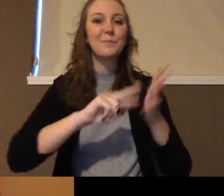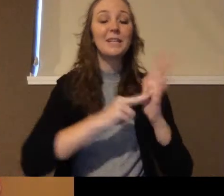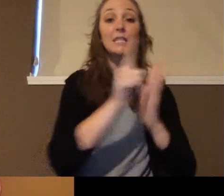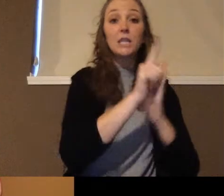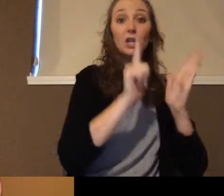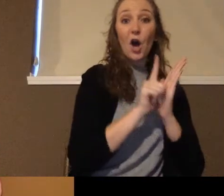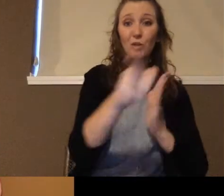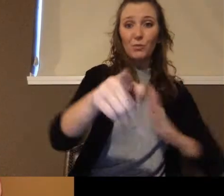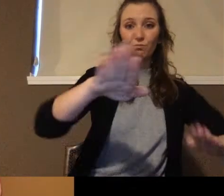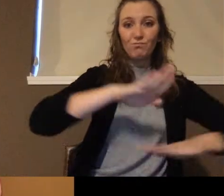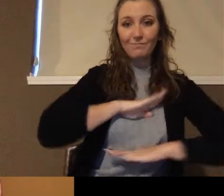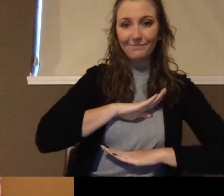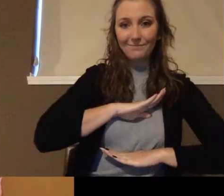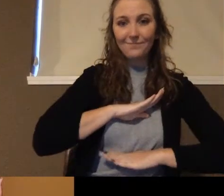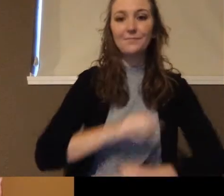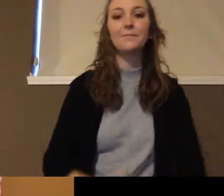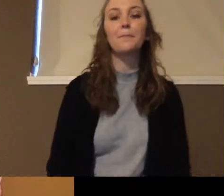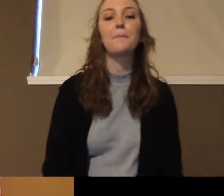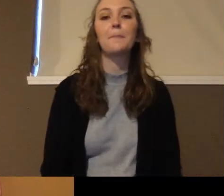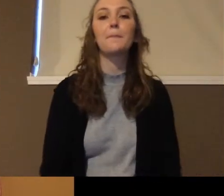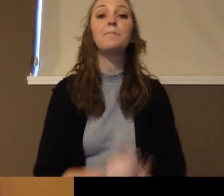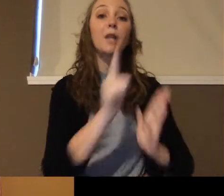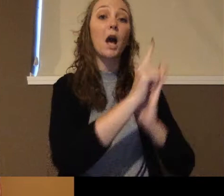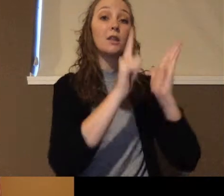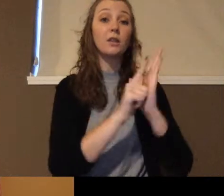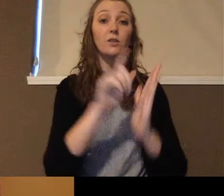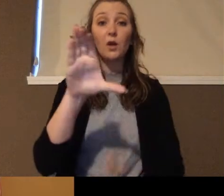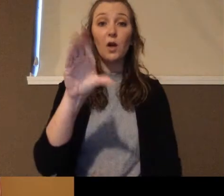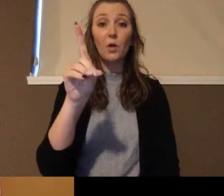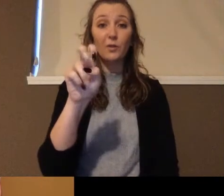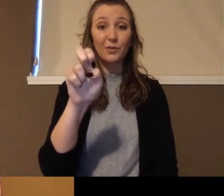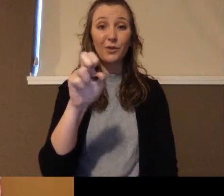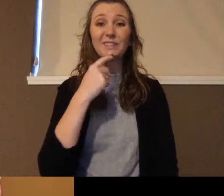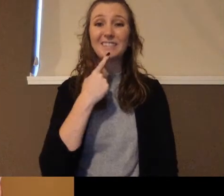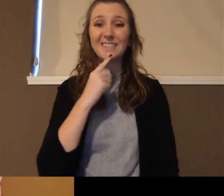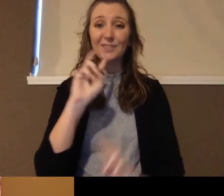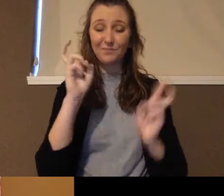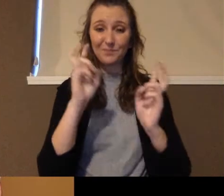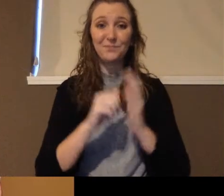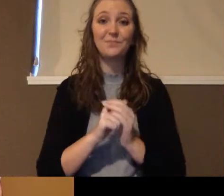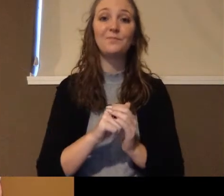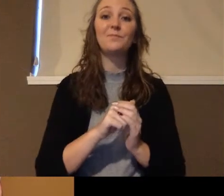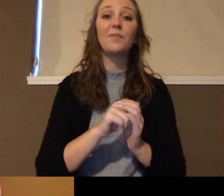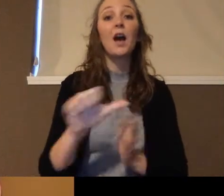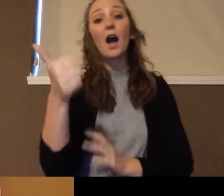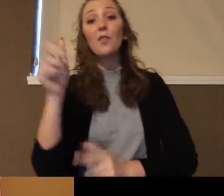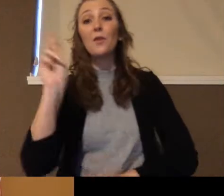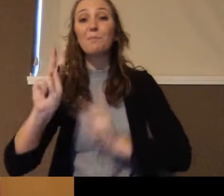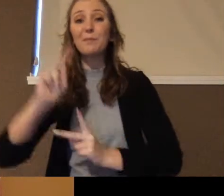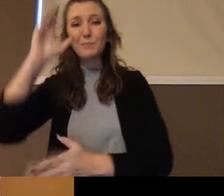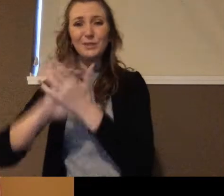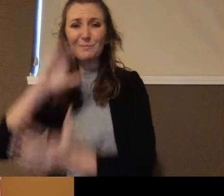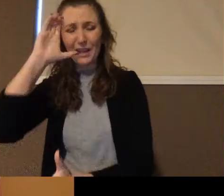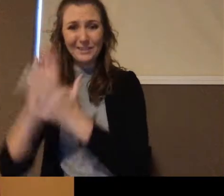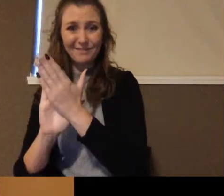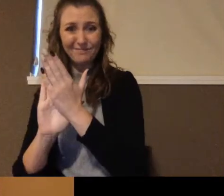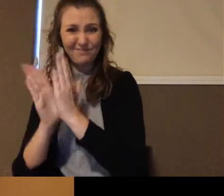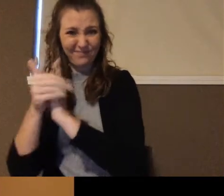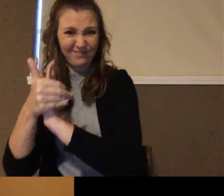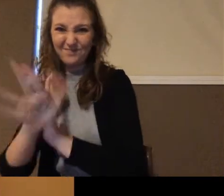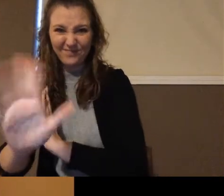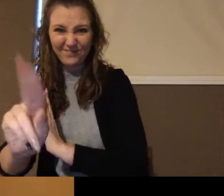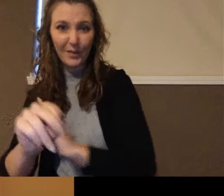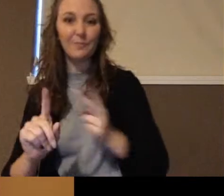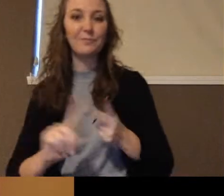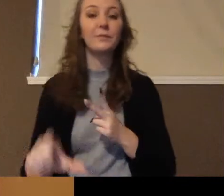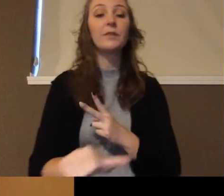you complete what the law has been after all along. The law code, don't sleep with another person's